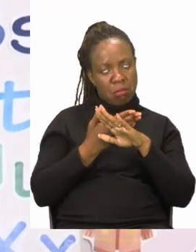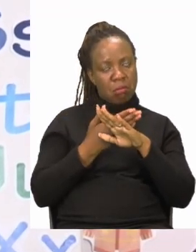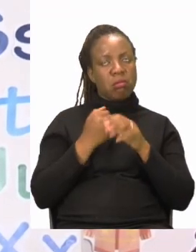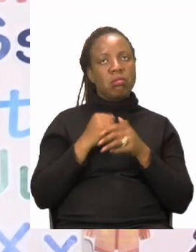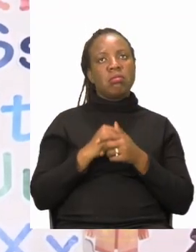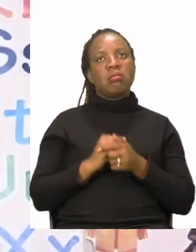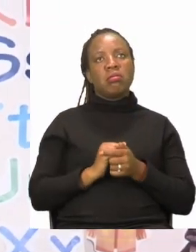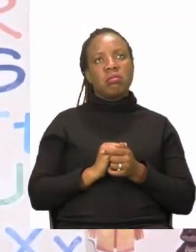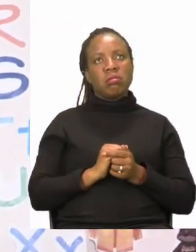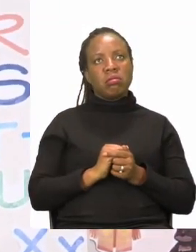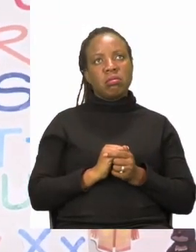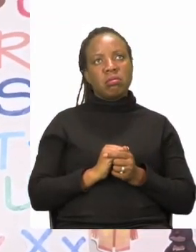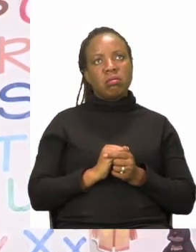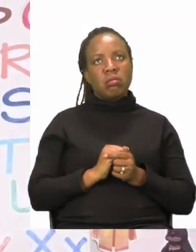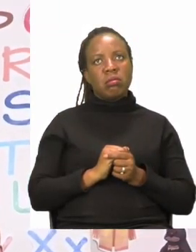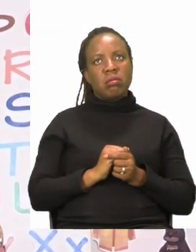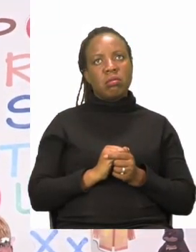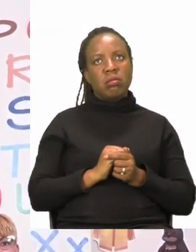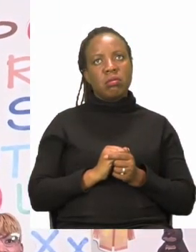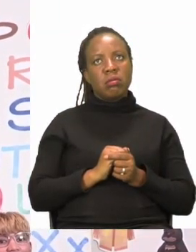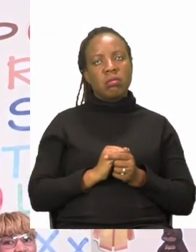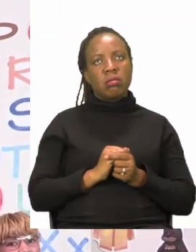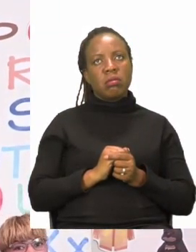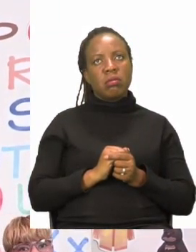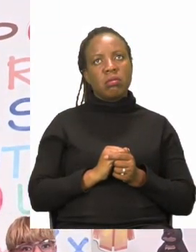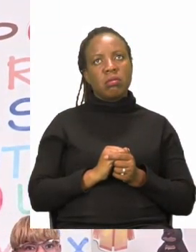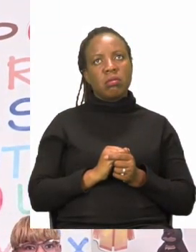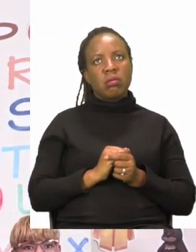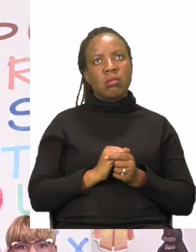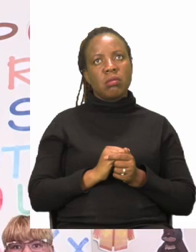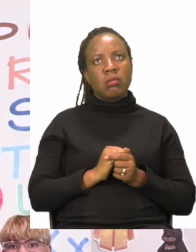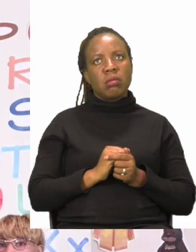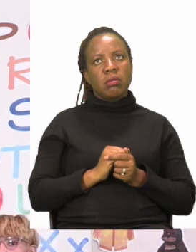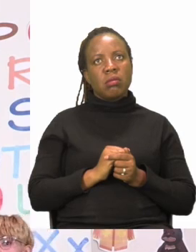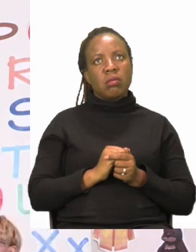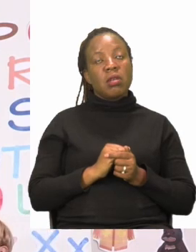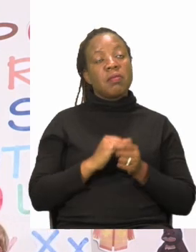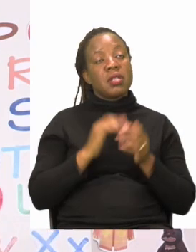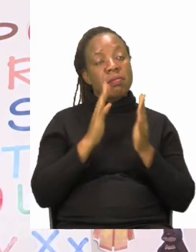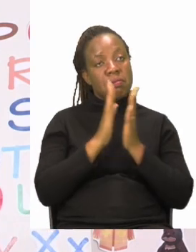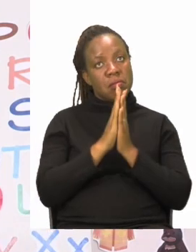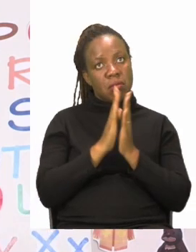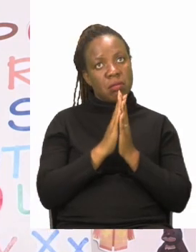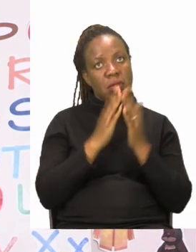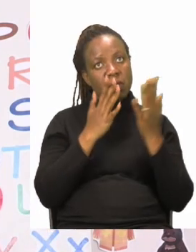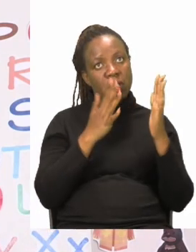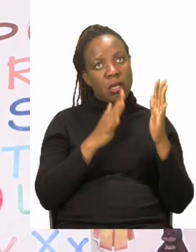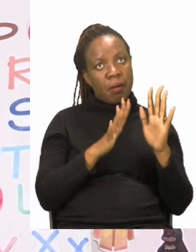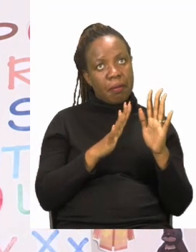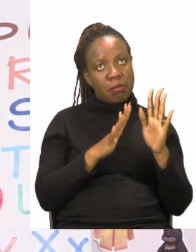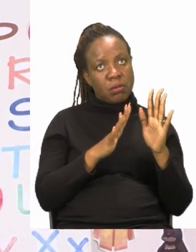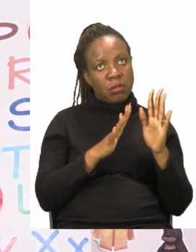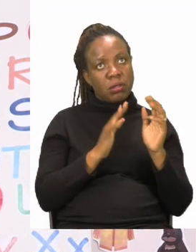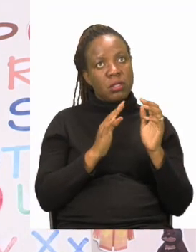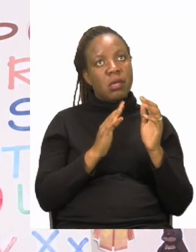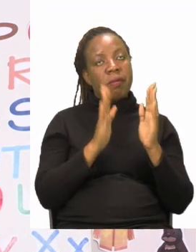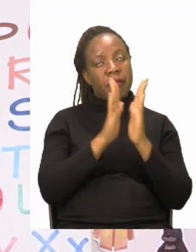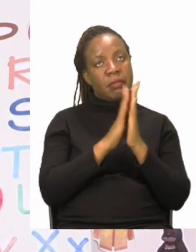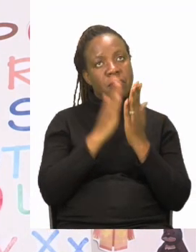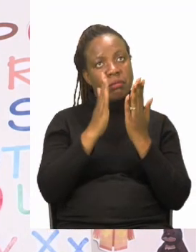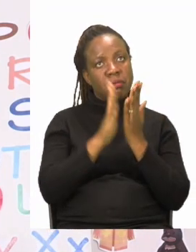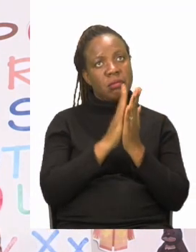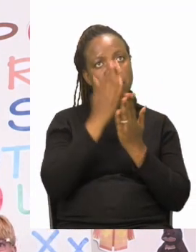to. Okay, now I'm going to leave you to do all your decomposition